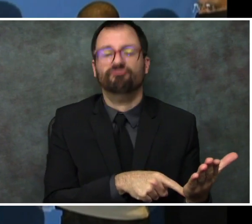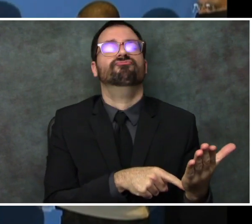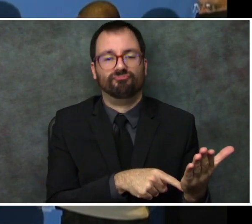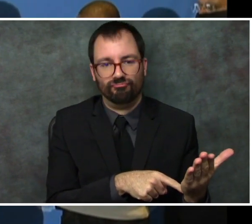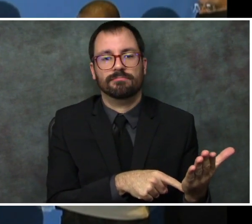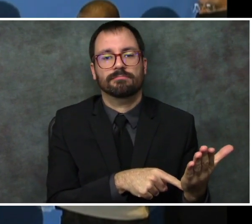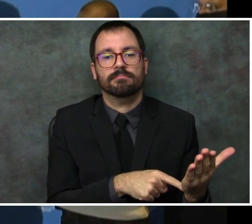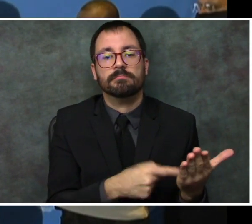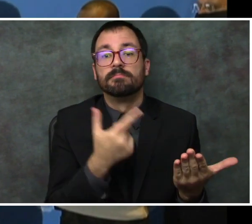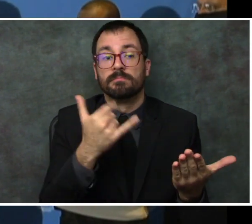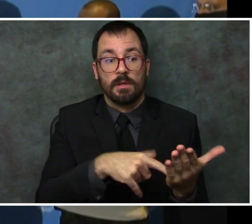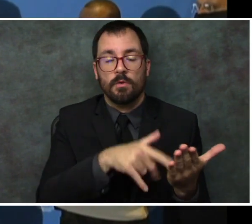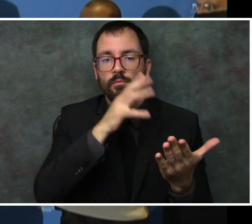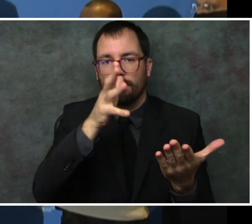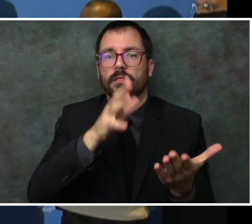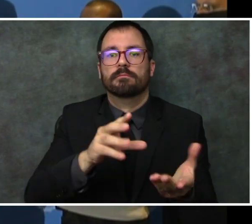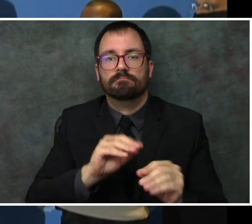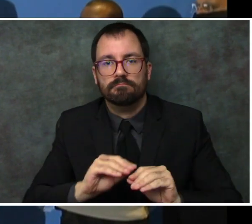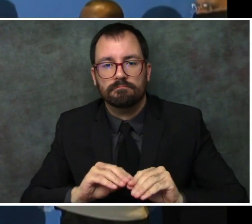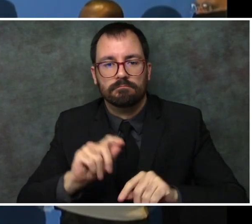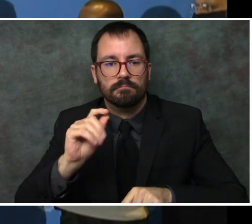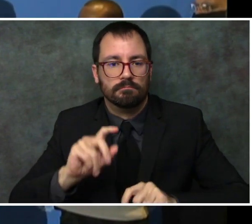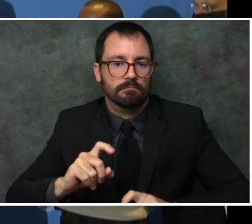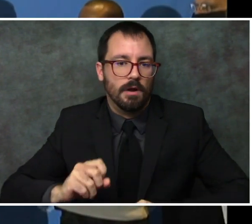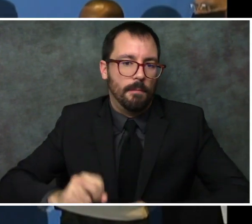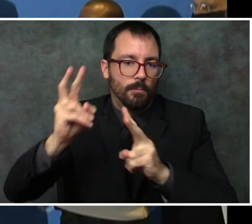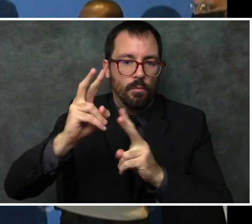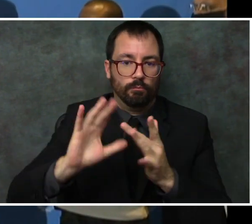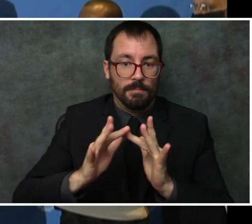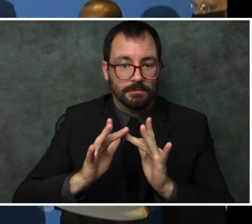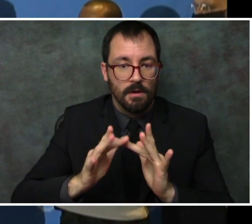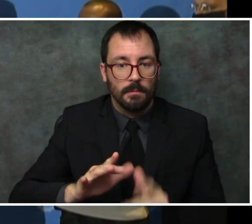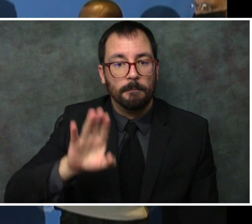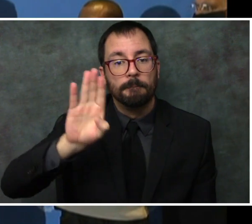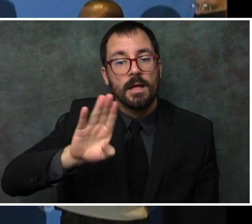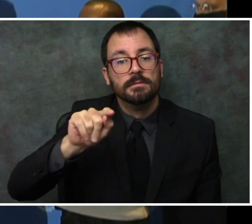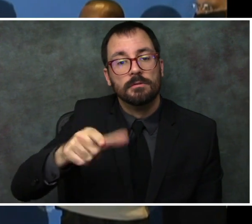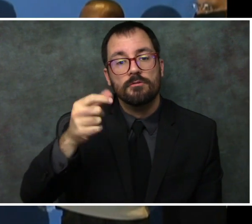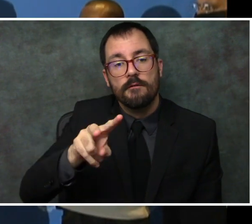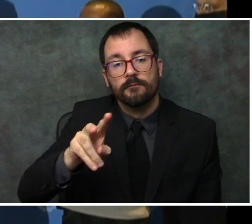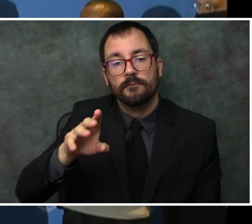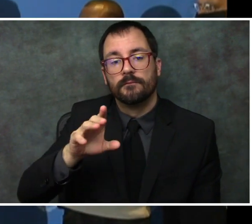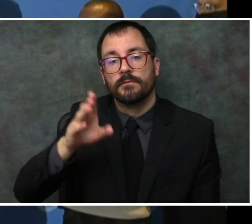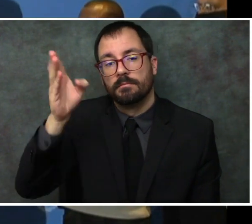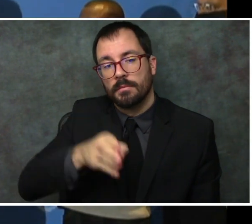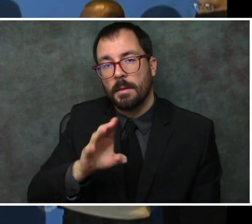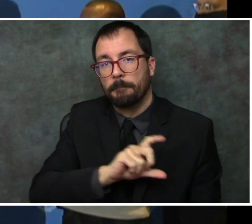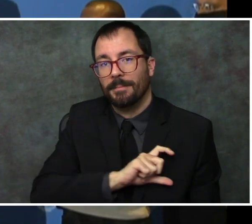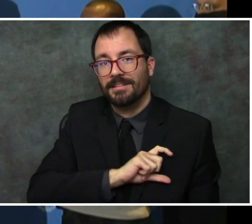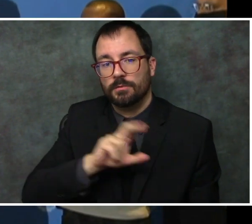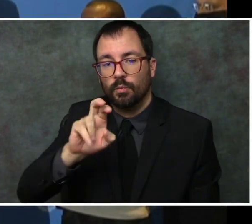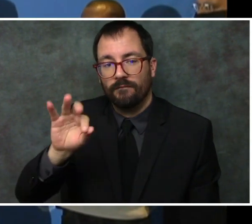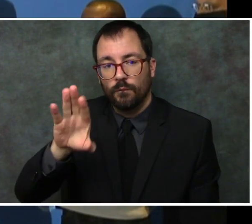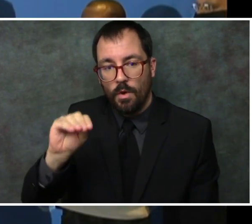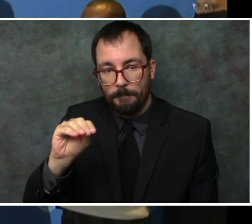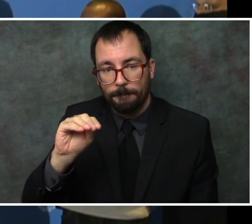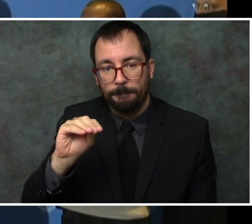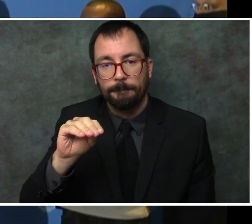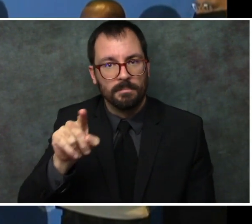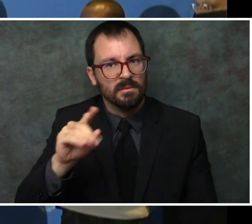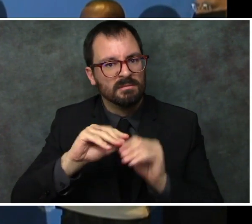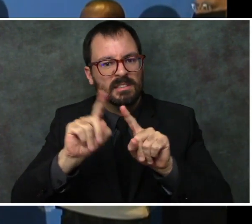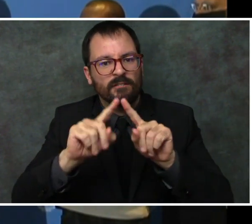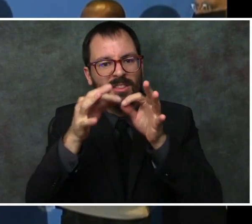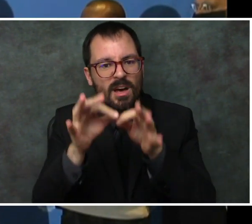to English, and they're available at boston.gov/policereform. They are comprehensive. The recommendations are bold